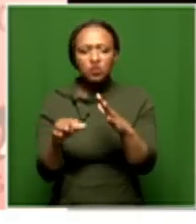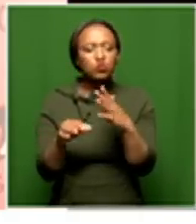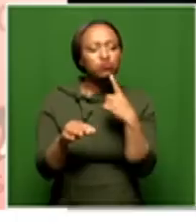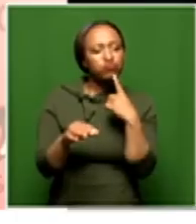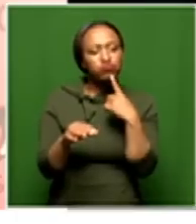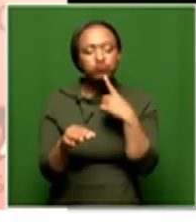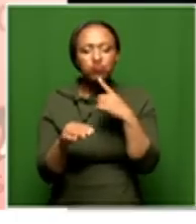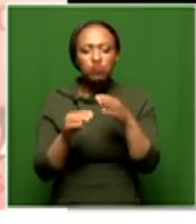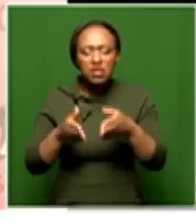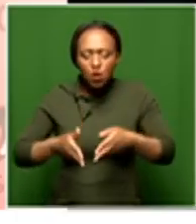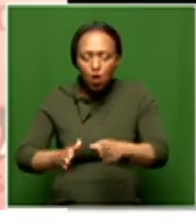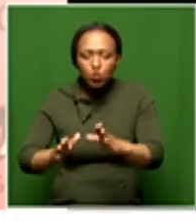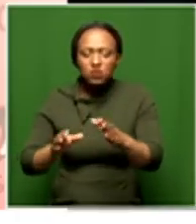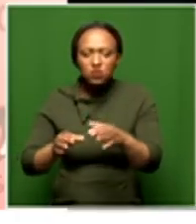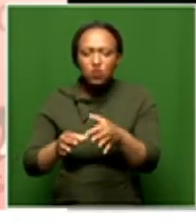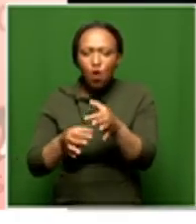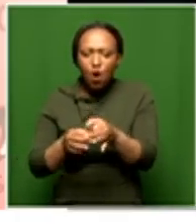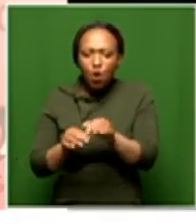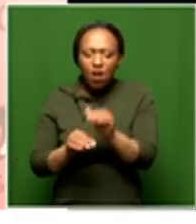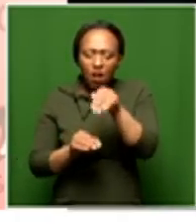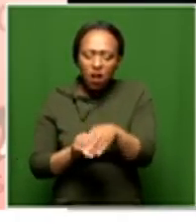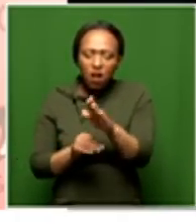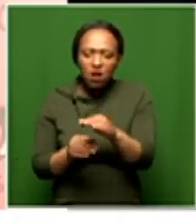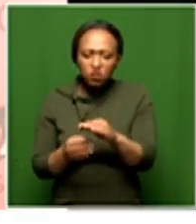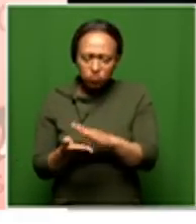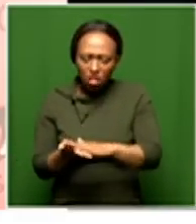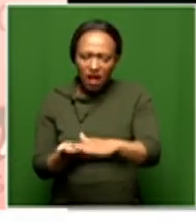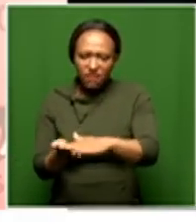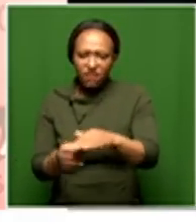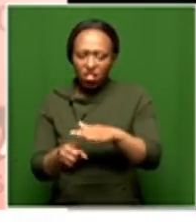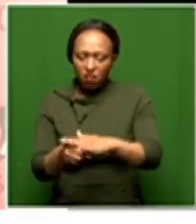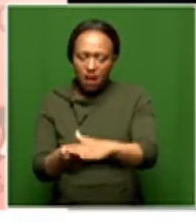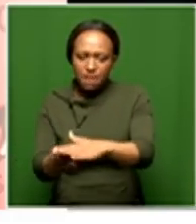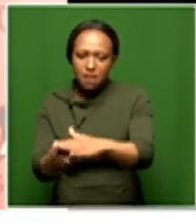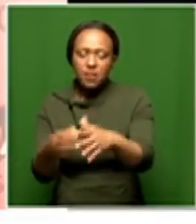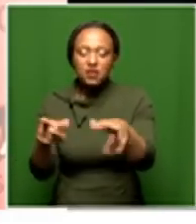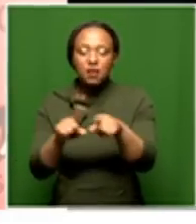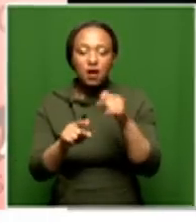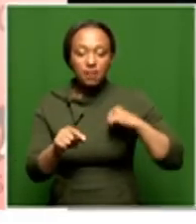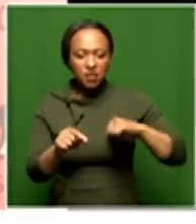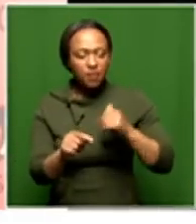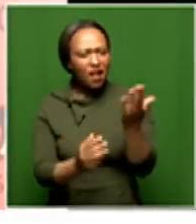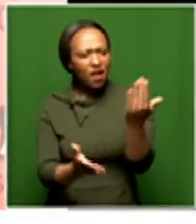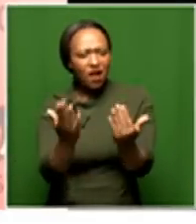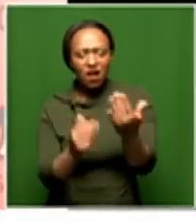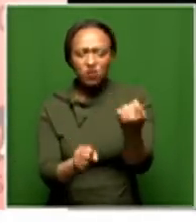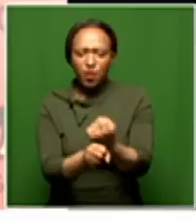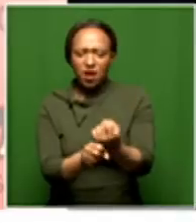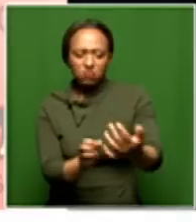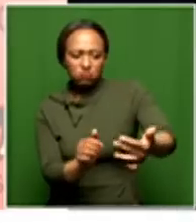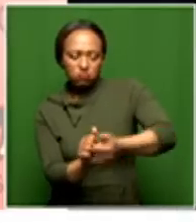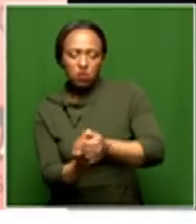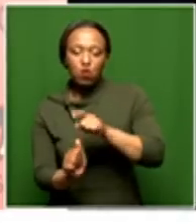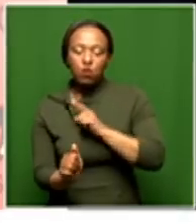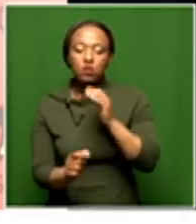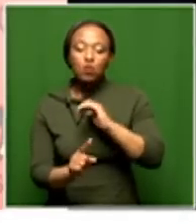potholes, basically trying to drag government institutions, municipalities, to work with us to